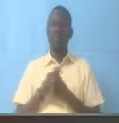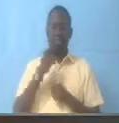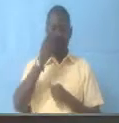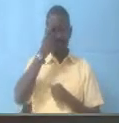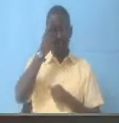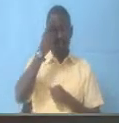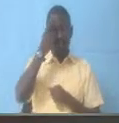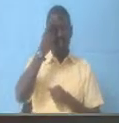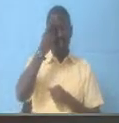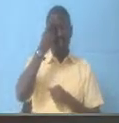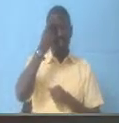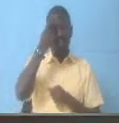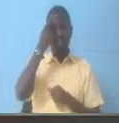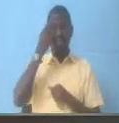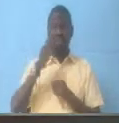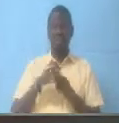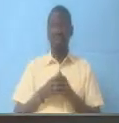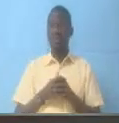ci yelleefi doomu aadama.